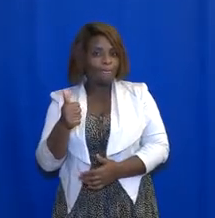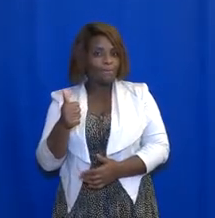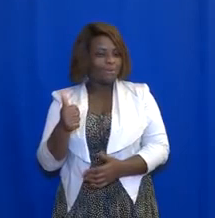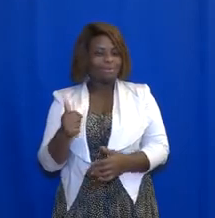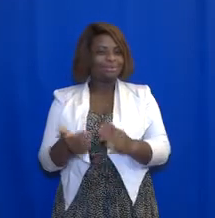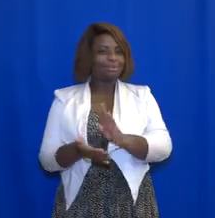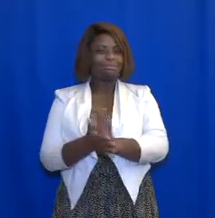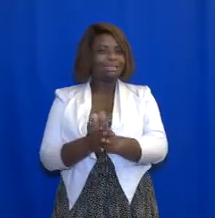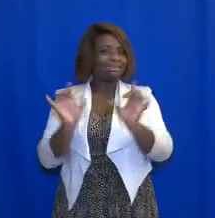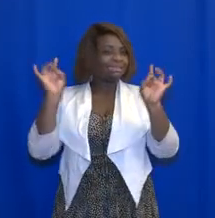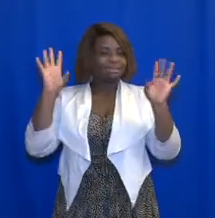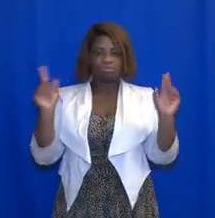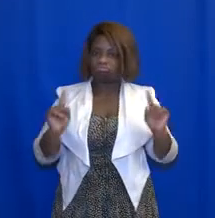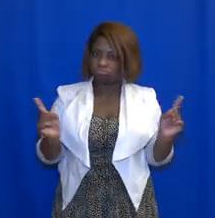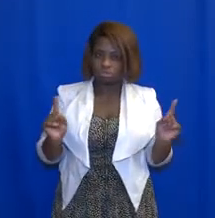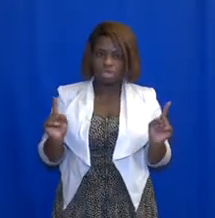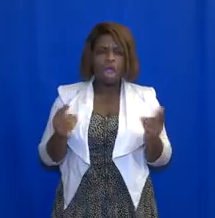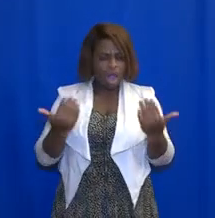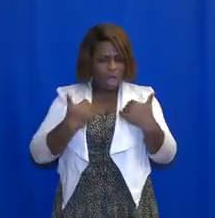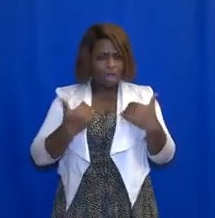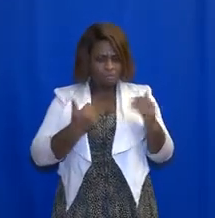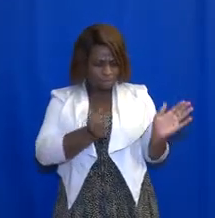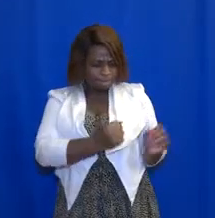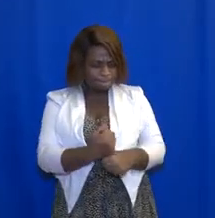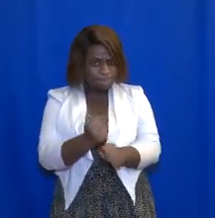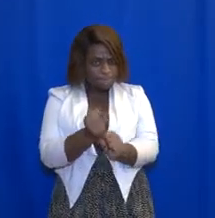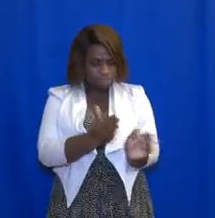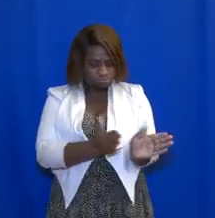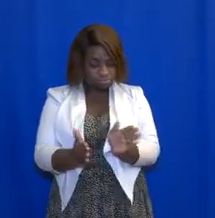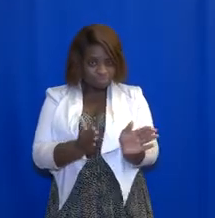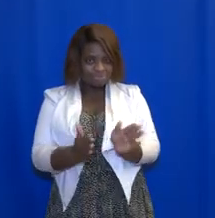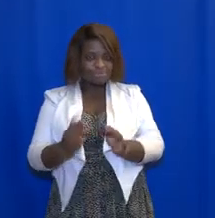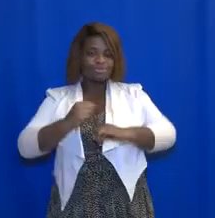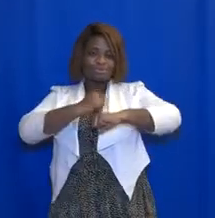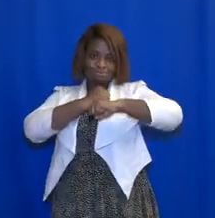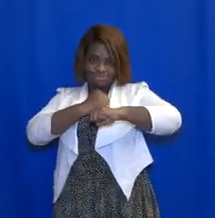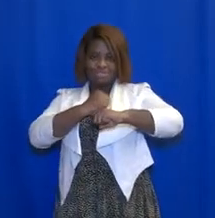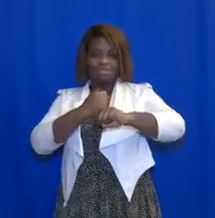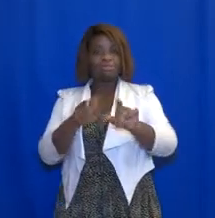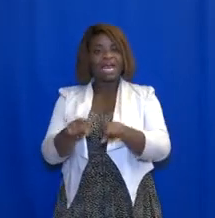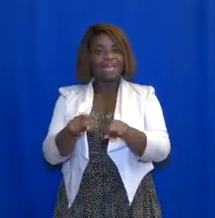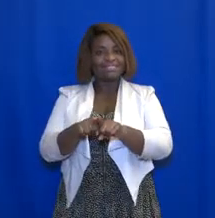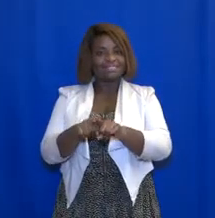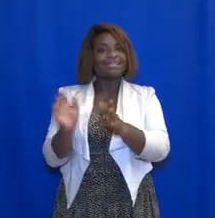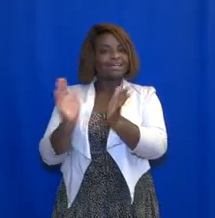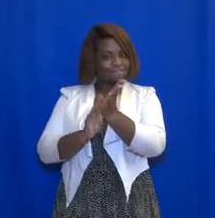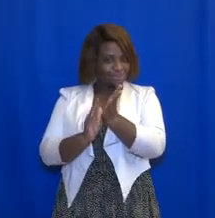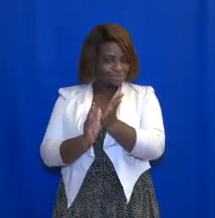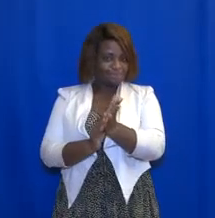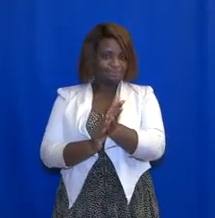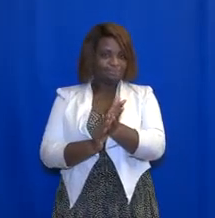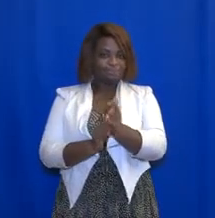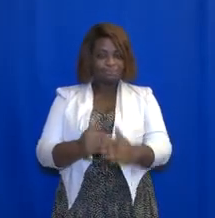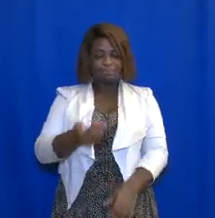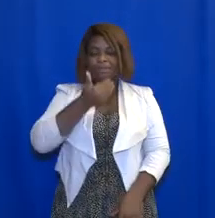risk. We've made all the required provisions to protect them whilst in school. It